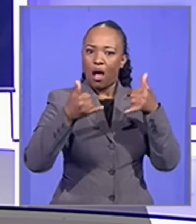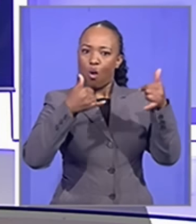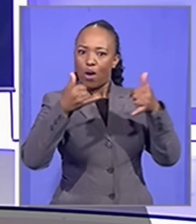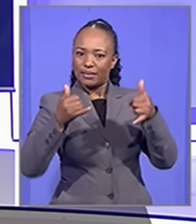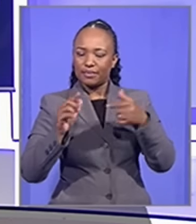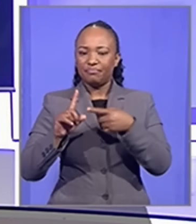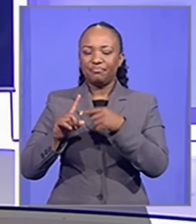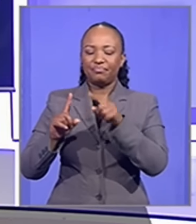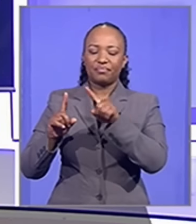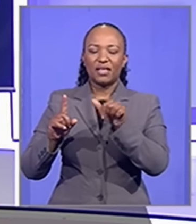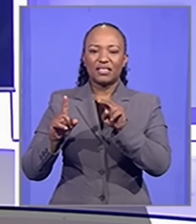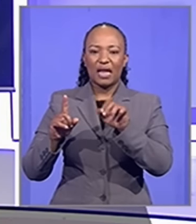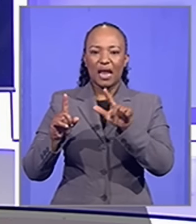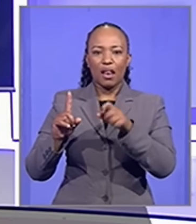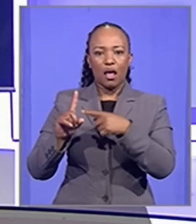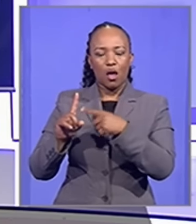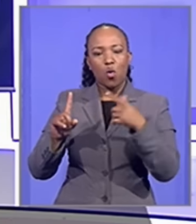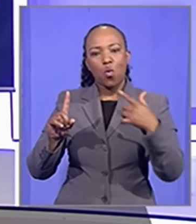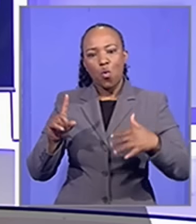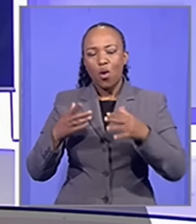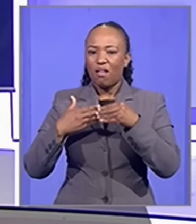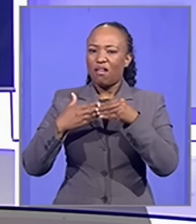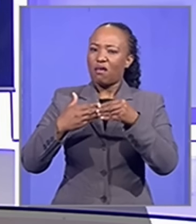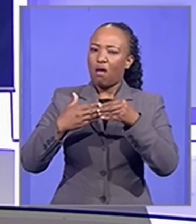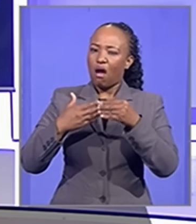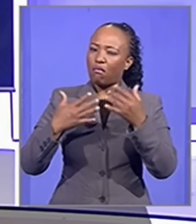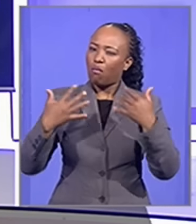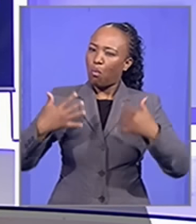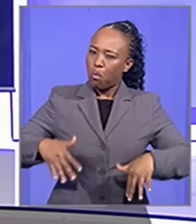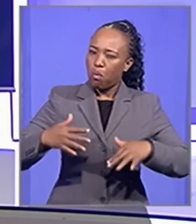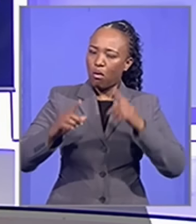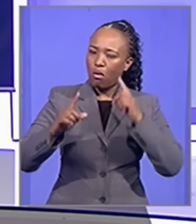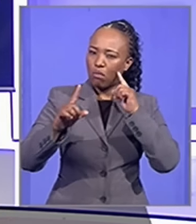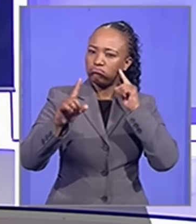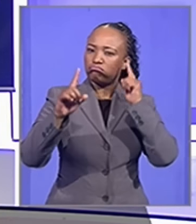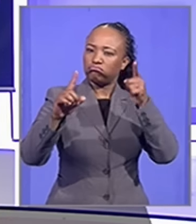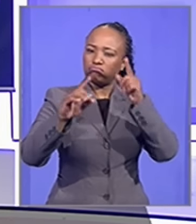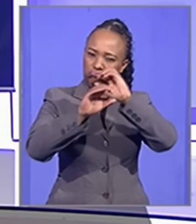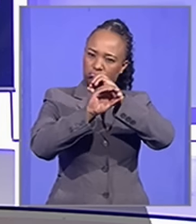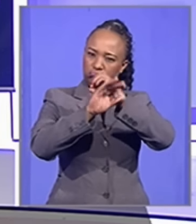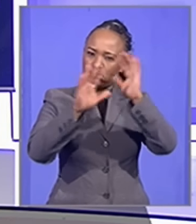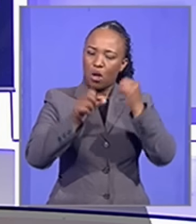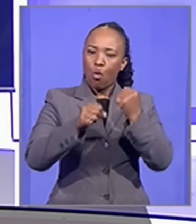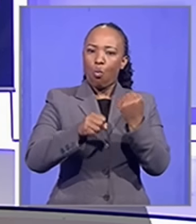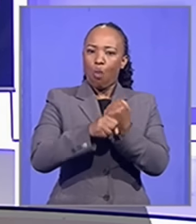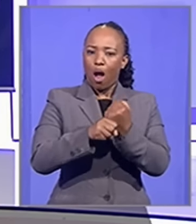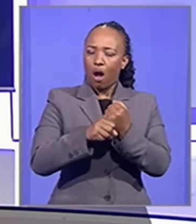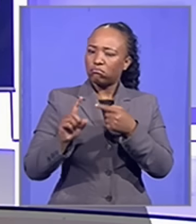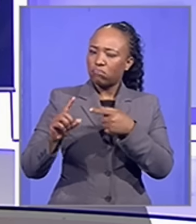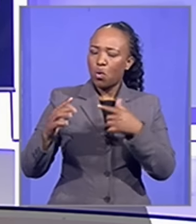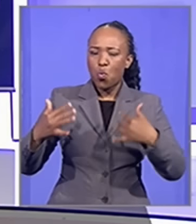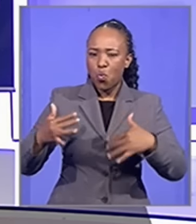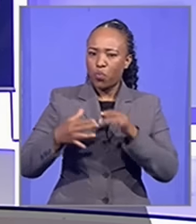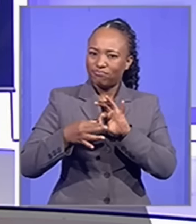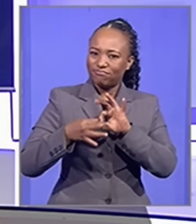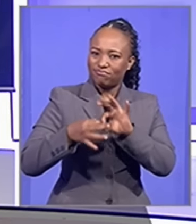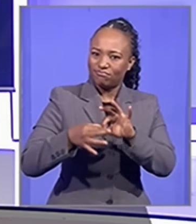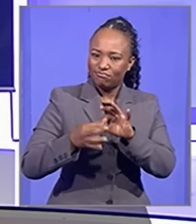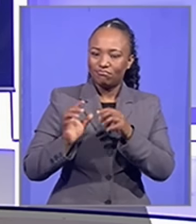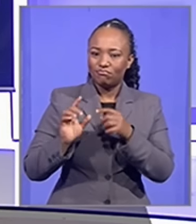o hlaloswa ene ile moetapele a nang le tshebelopele e tjhatsi ebile a etsa mosebetsi wa hae ka boitelo.